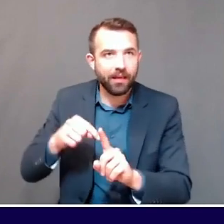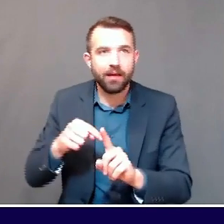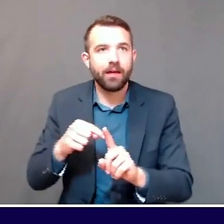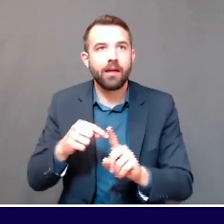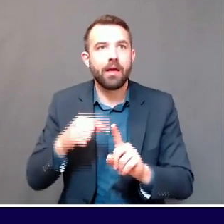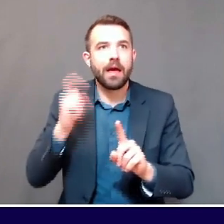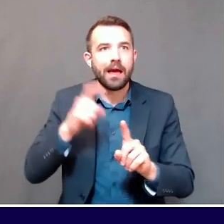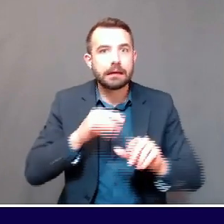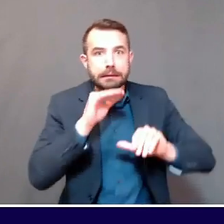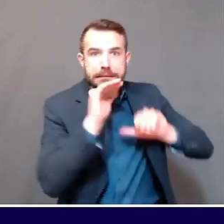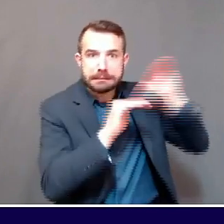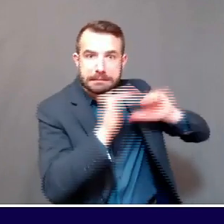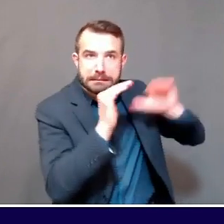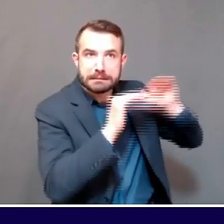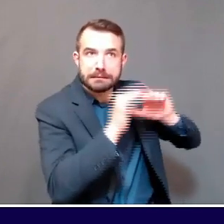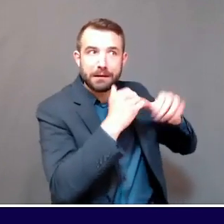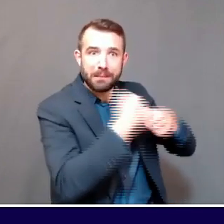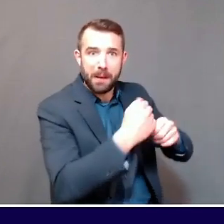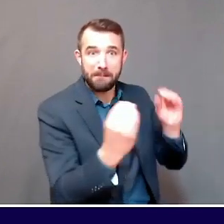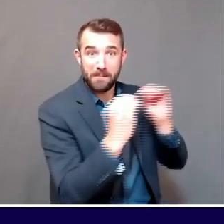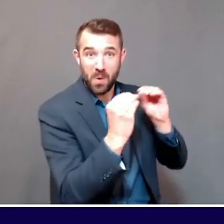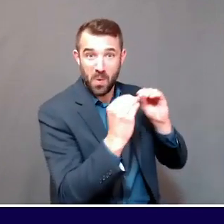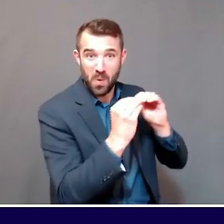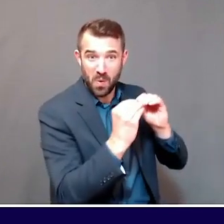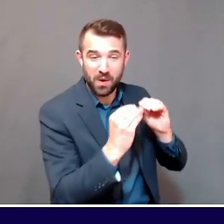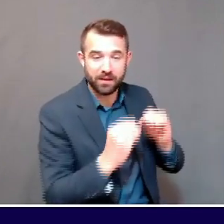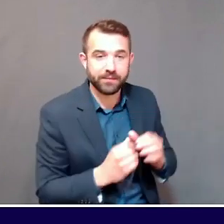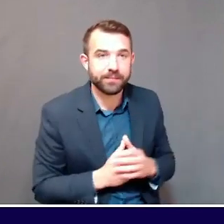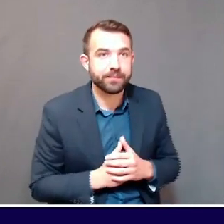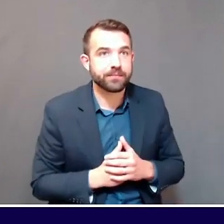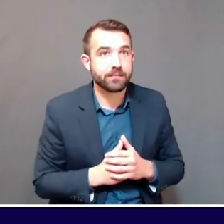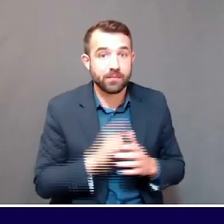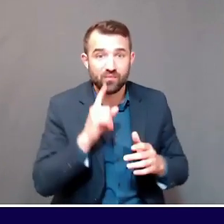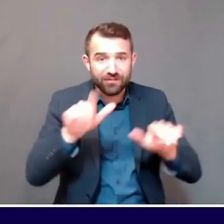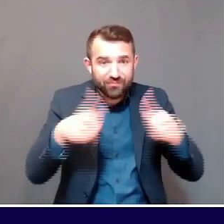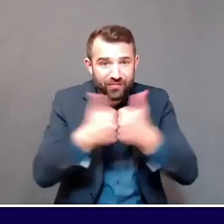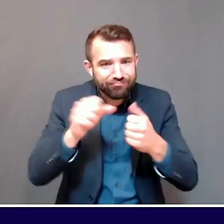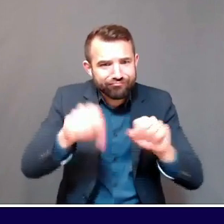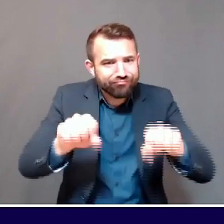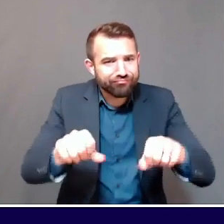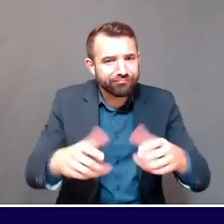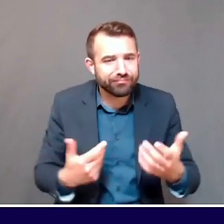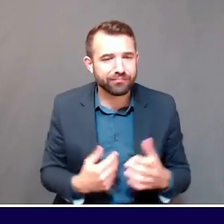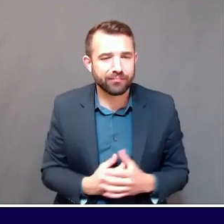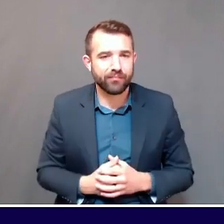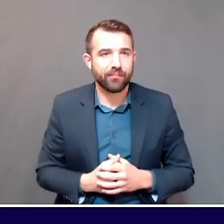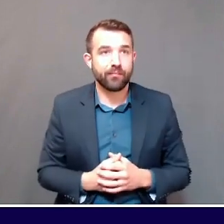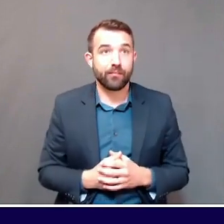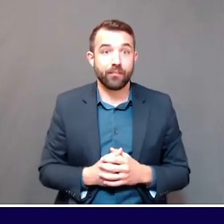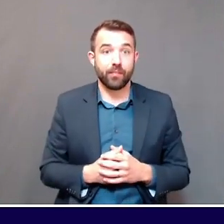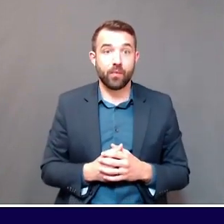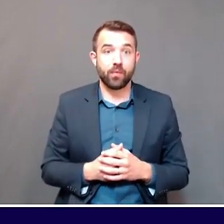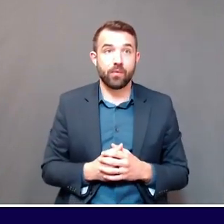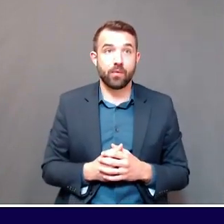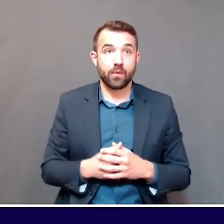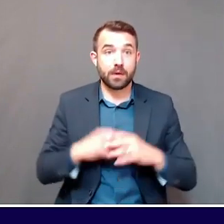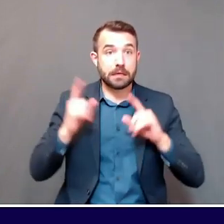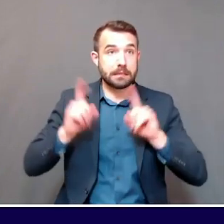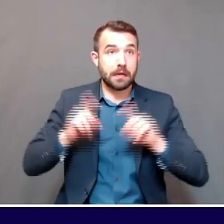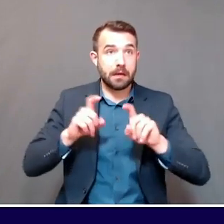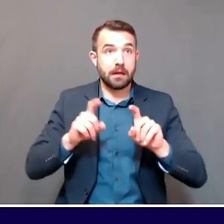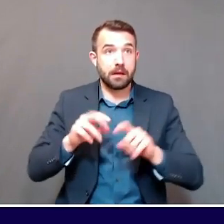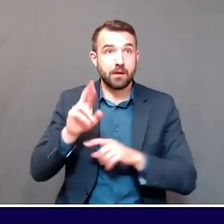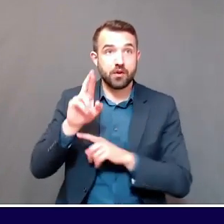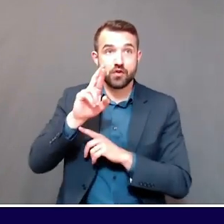they had that challenge. I will tell you, Steve, from a testing or reagent availability standpoint, now that we have